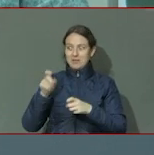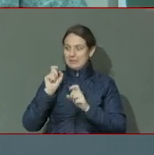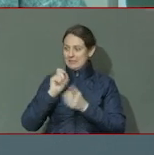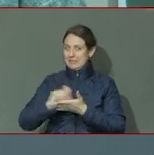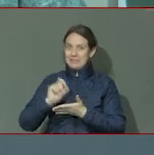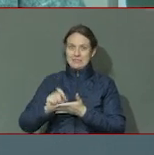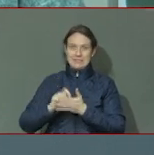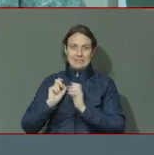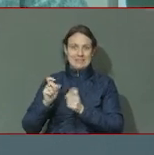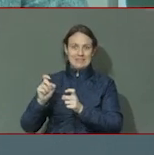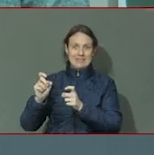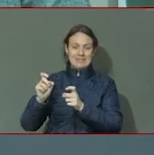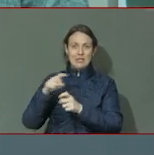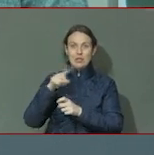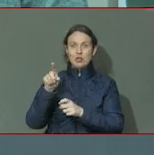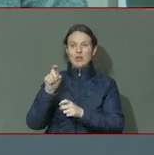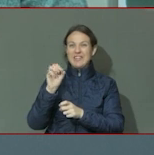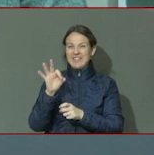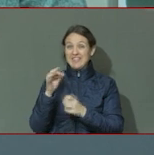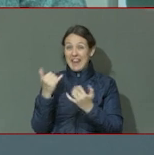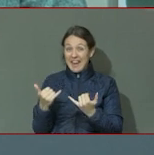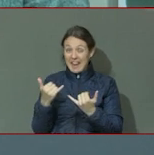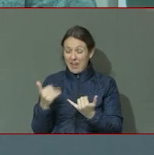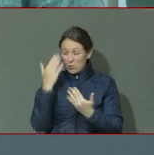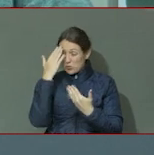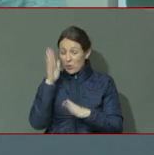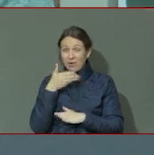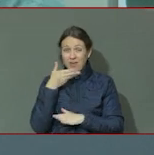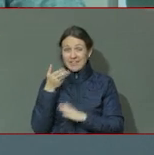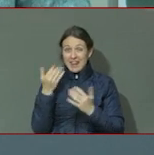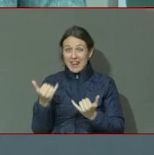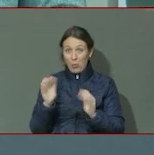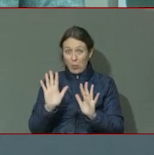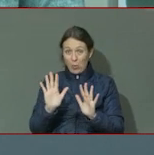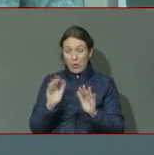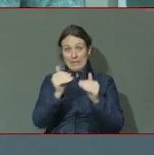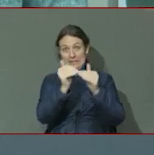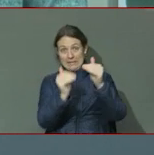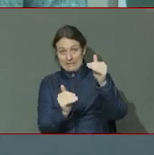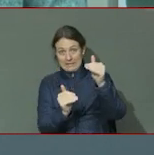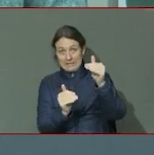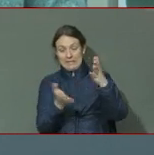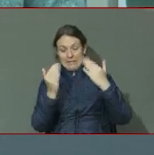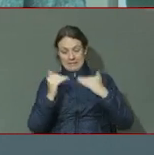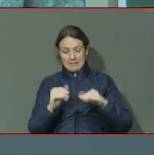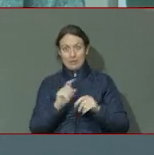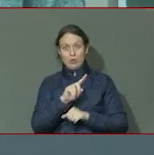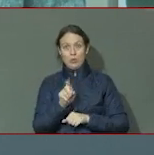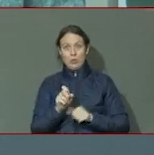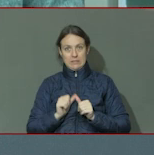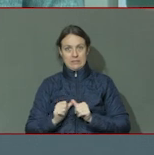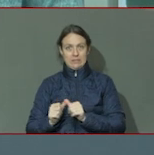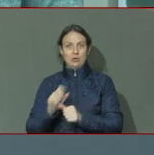leave an open space. If you can't do that question immediately, go on, because sometimes you sit on question